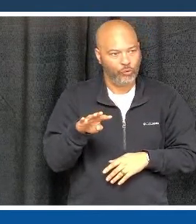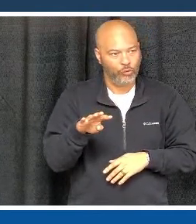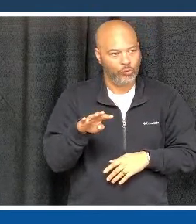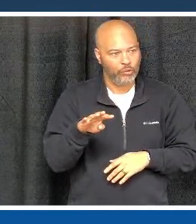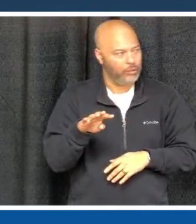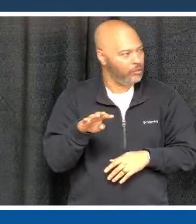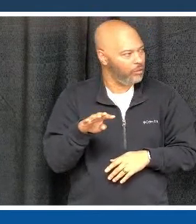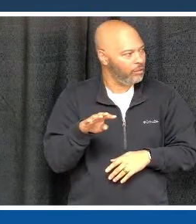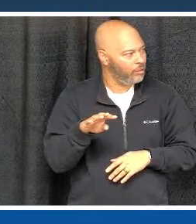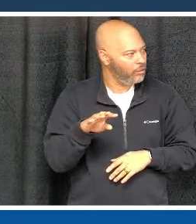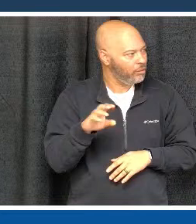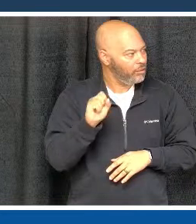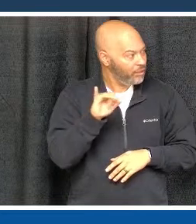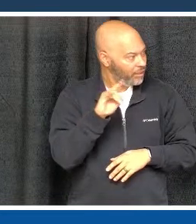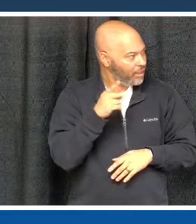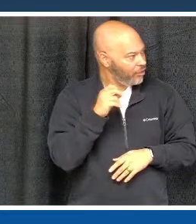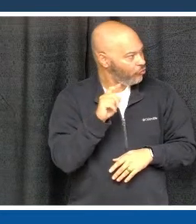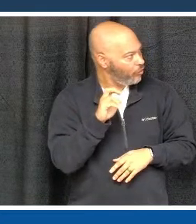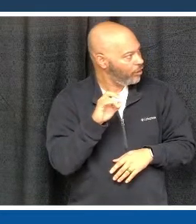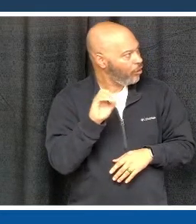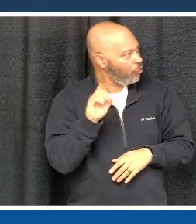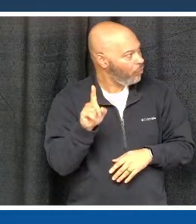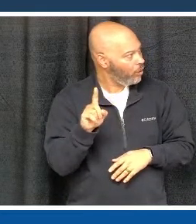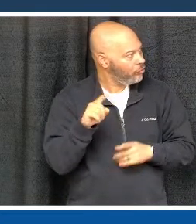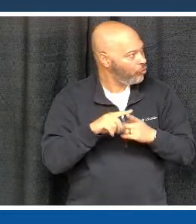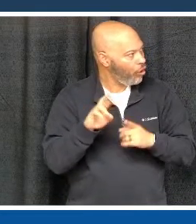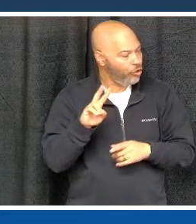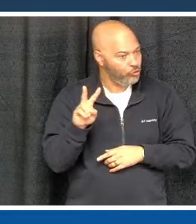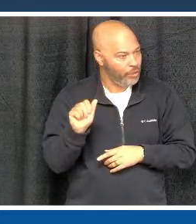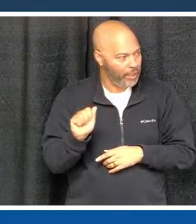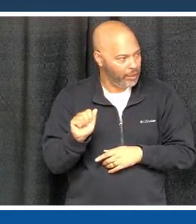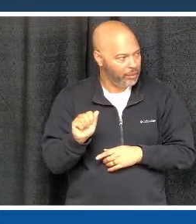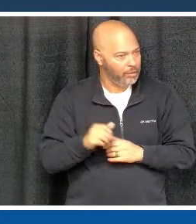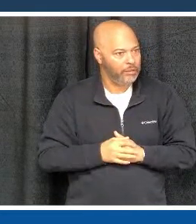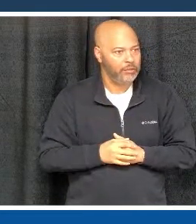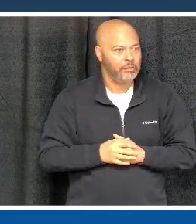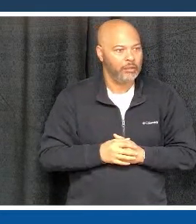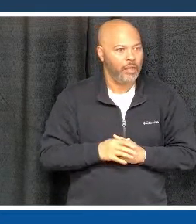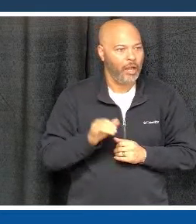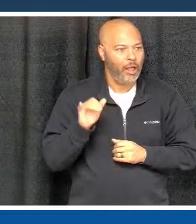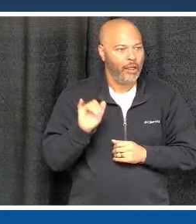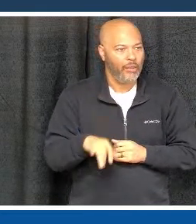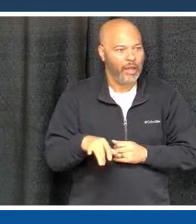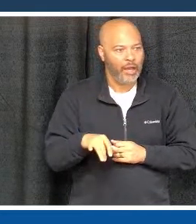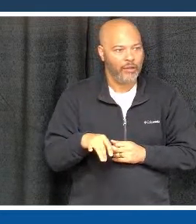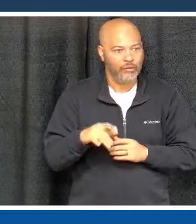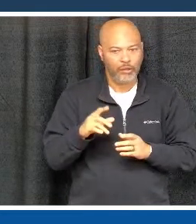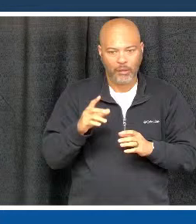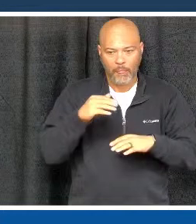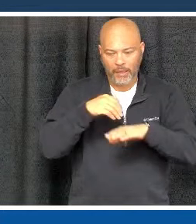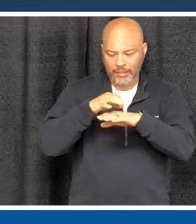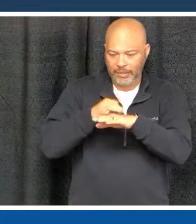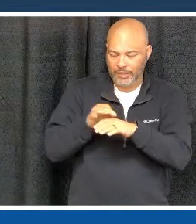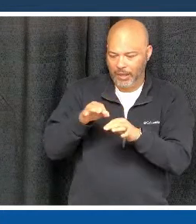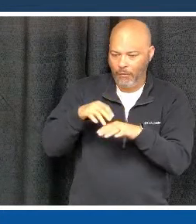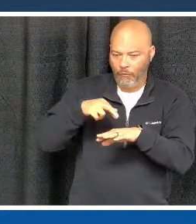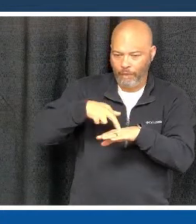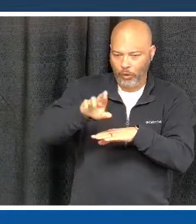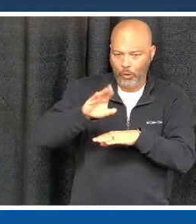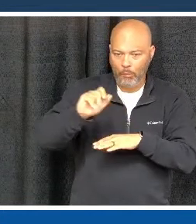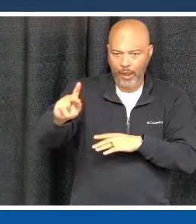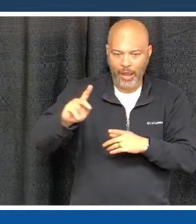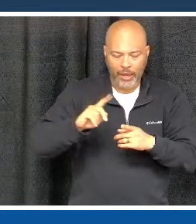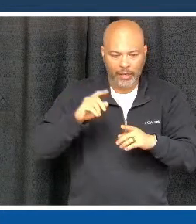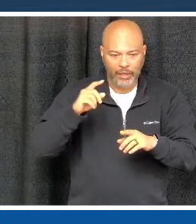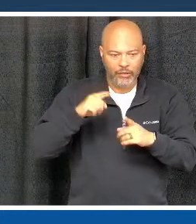one, yep. Sid Hedrick, 01 to R2A. This is remanded back to the Planning Commission at the